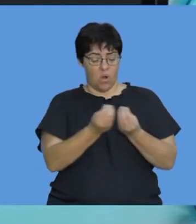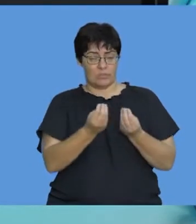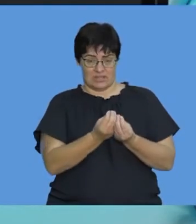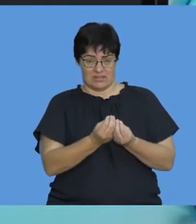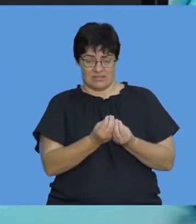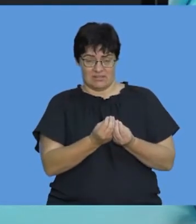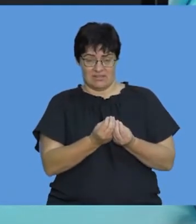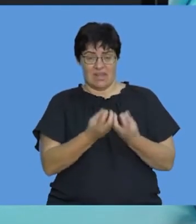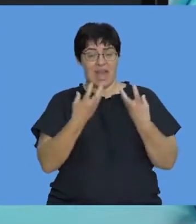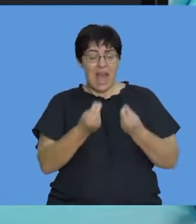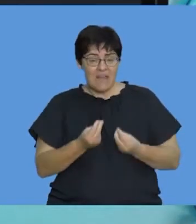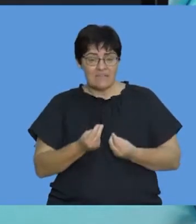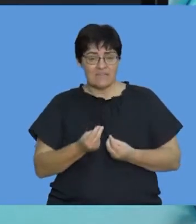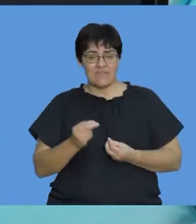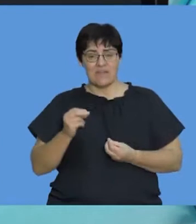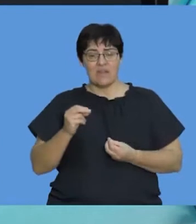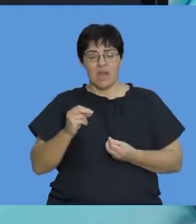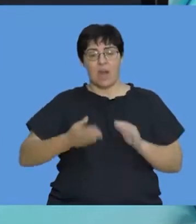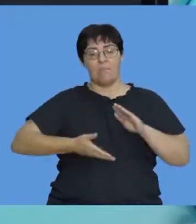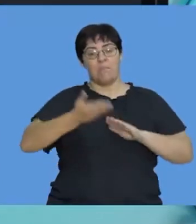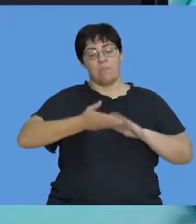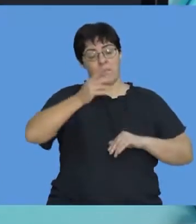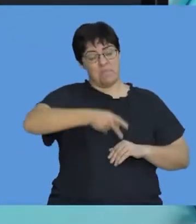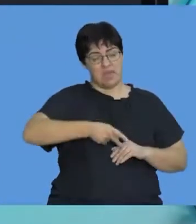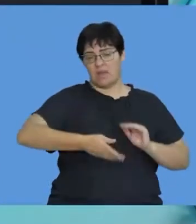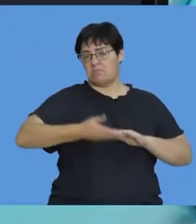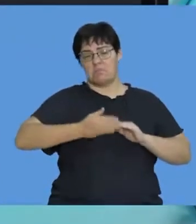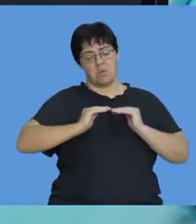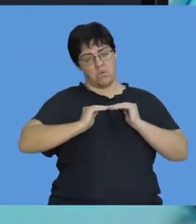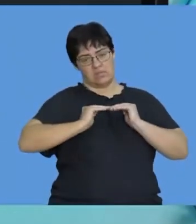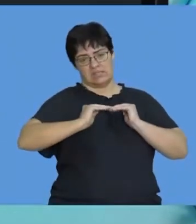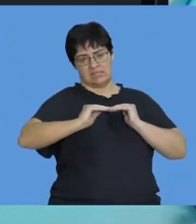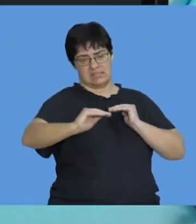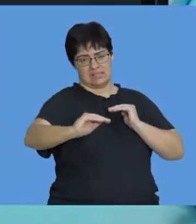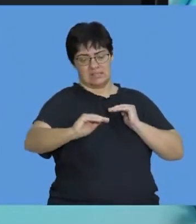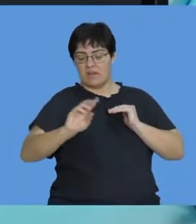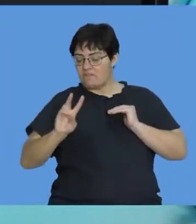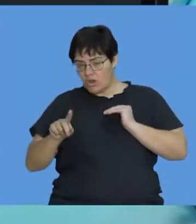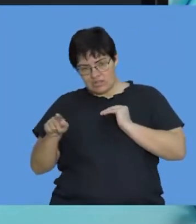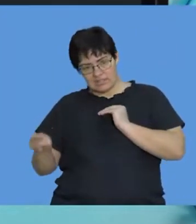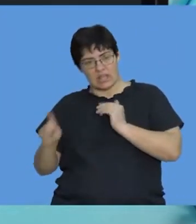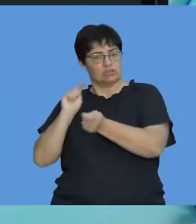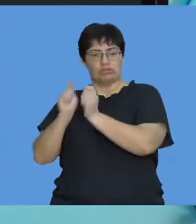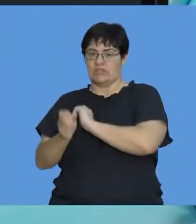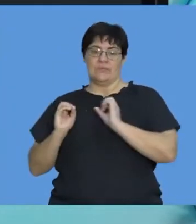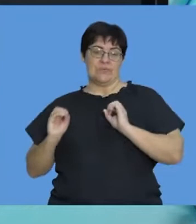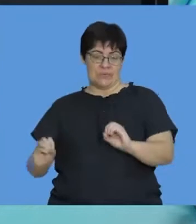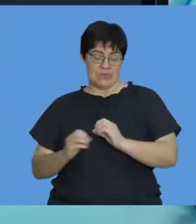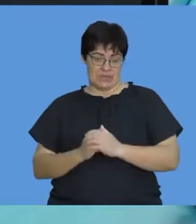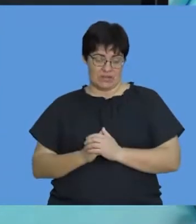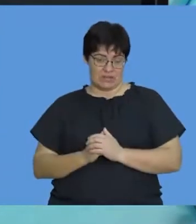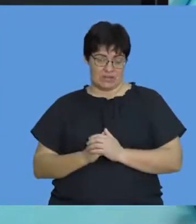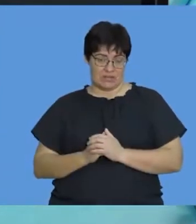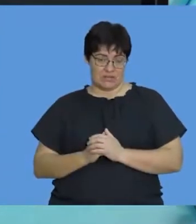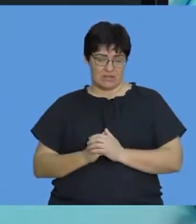a constant momentum, its velocity isn't changing, which